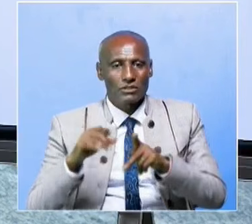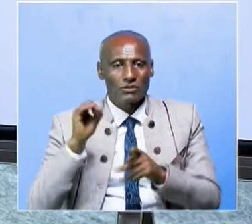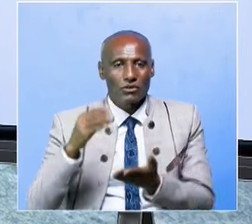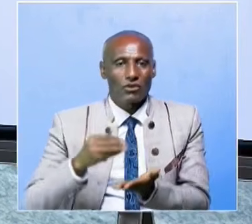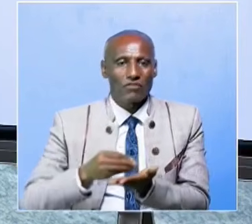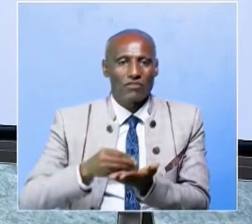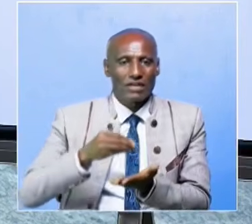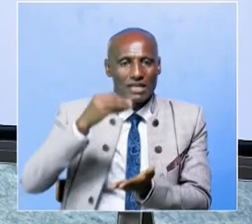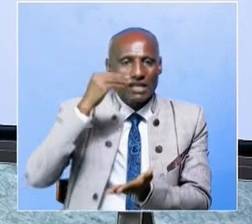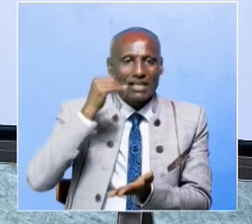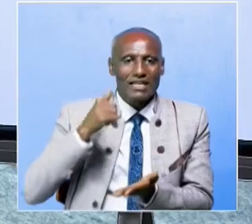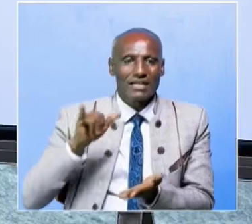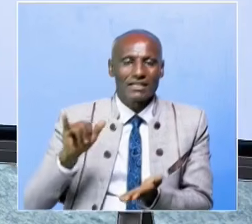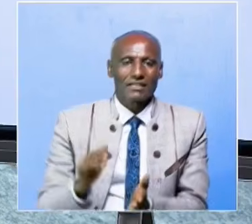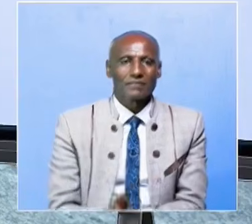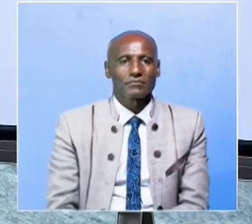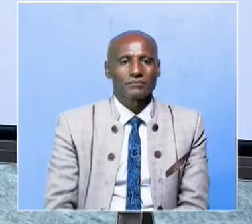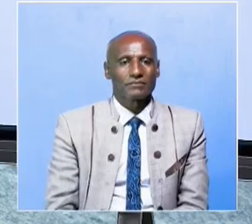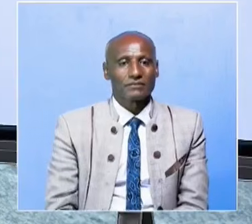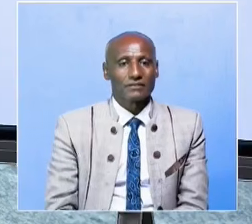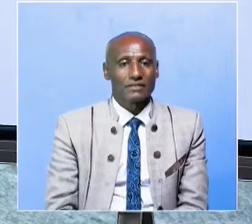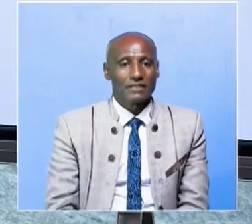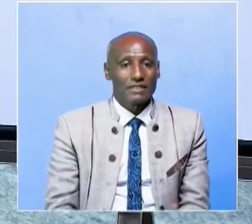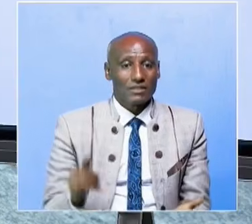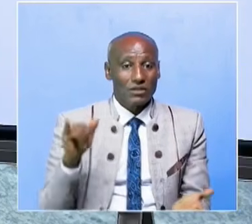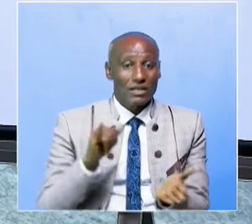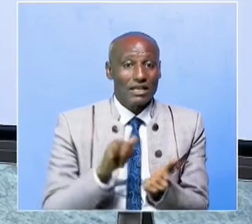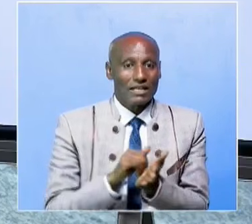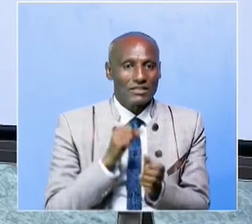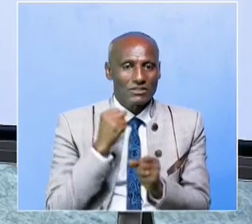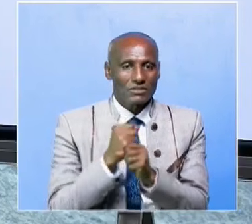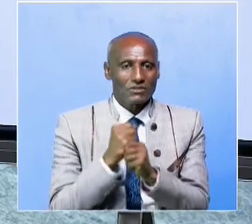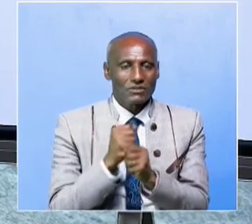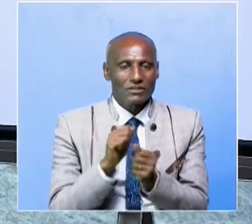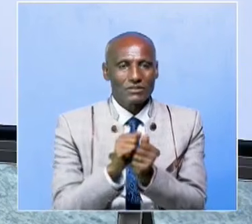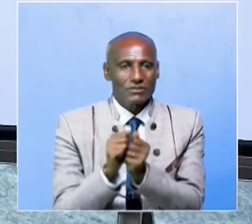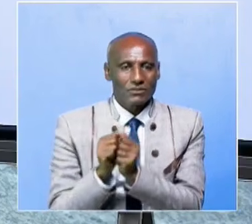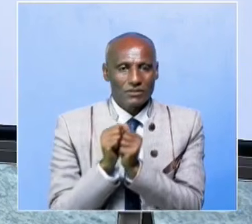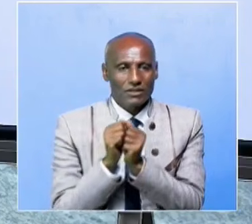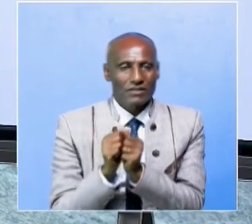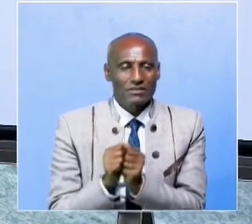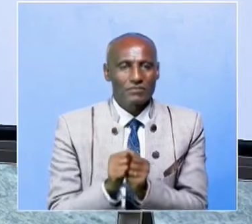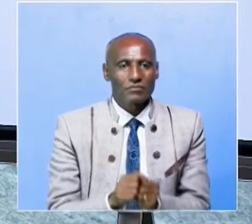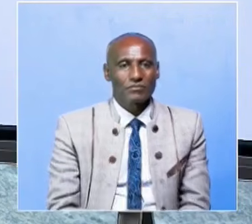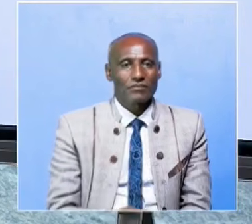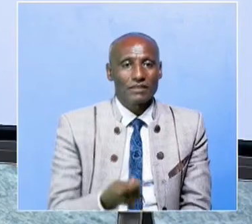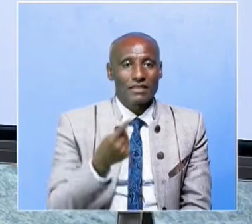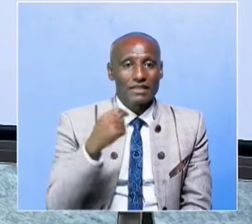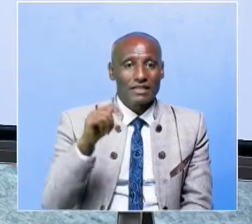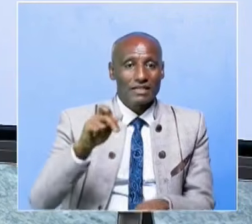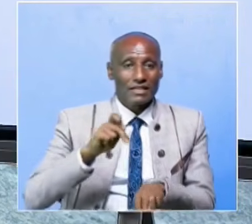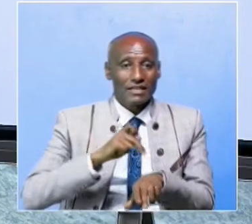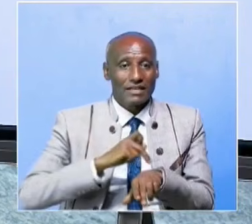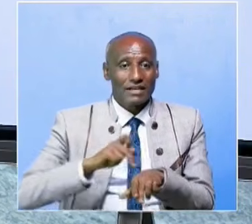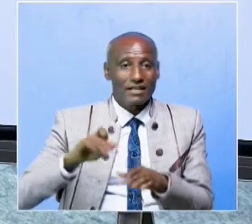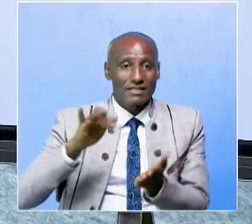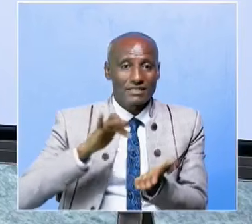some. Okay, so let's do it together. The dash center is holding